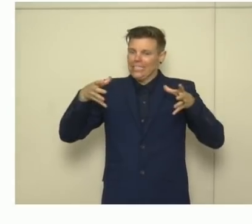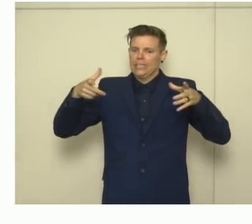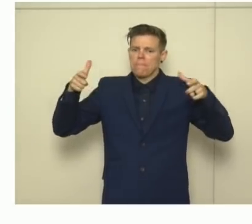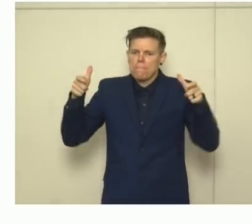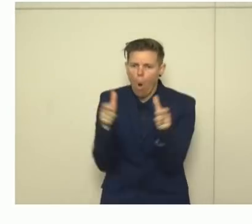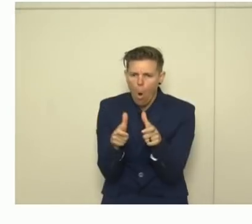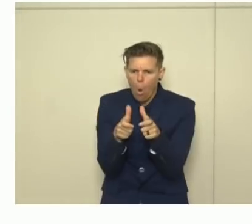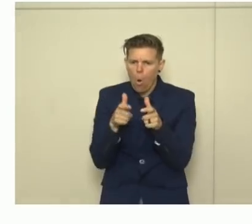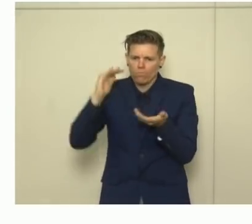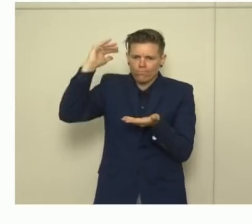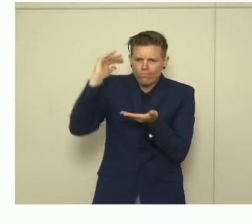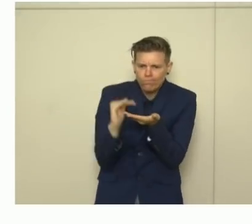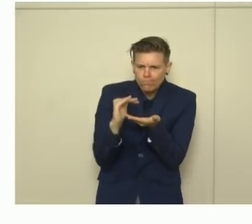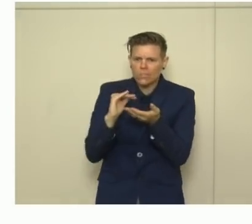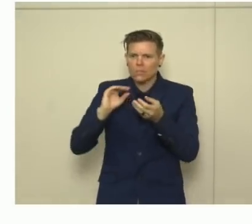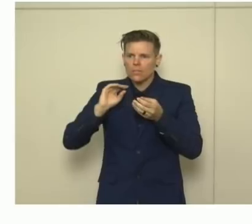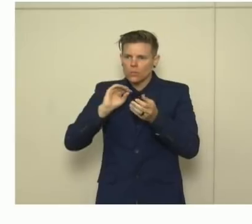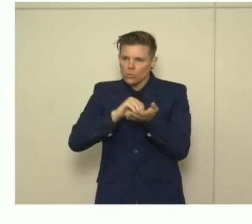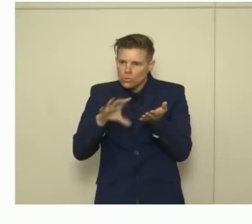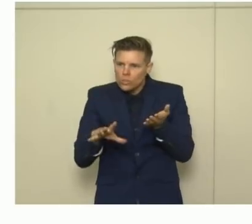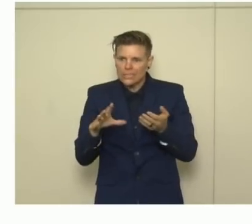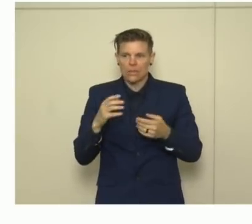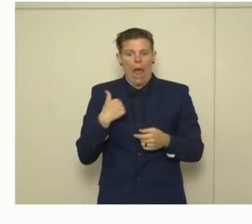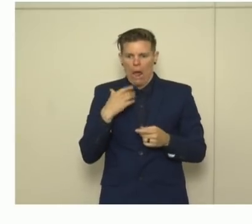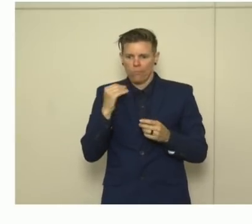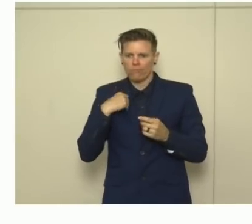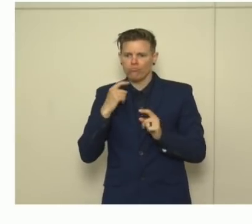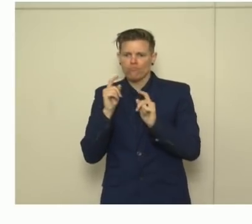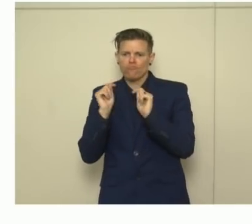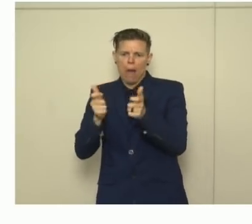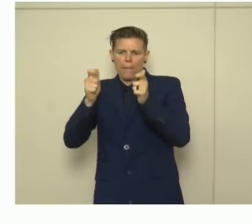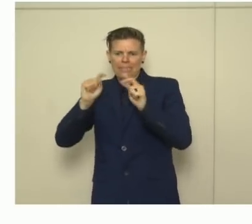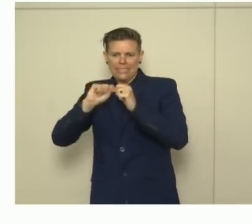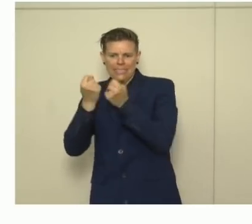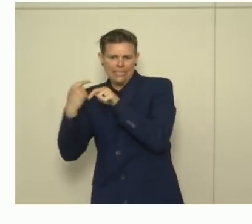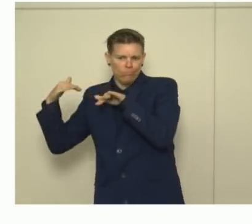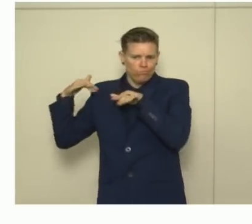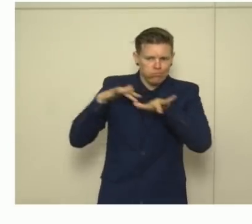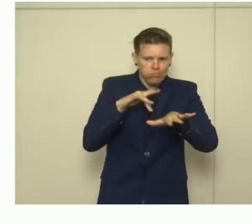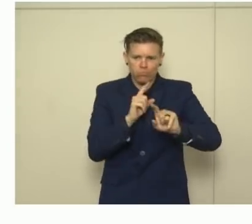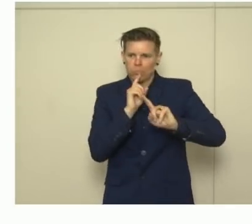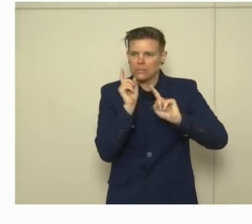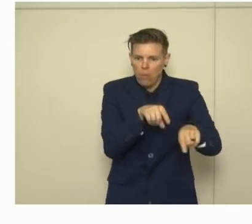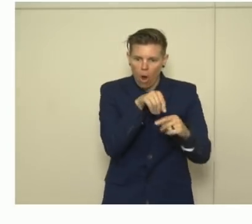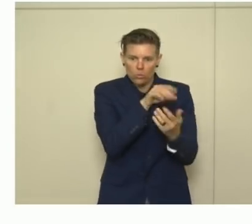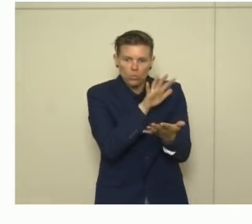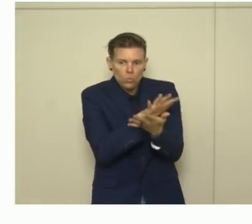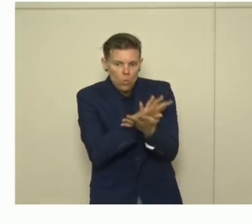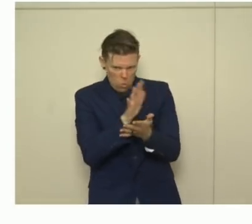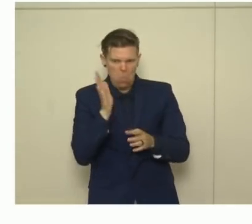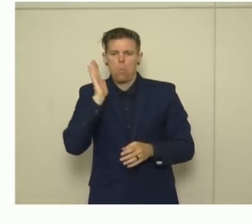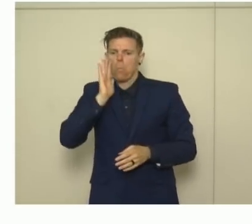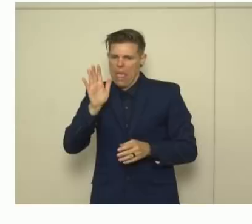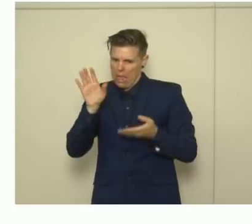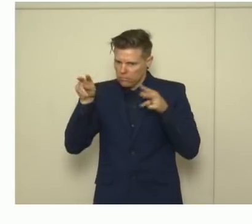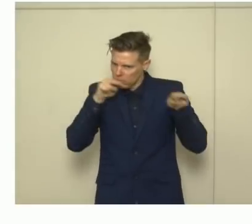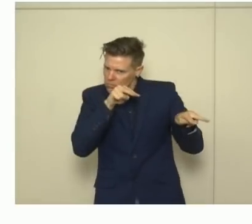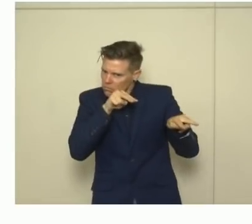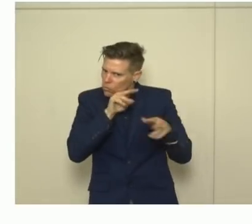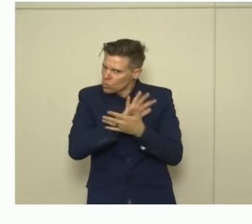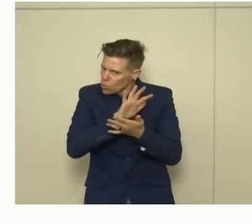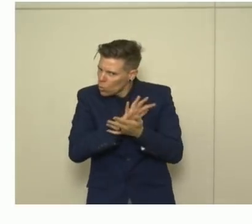rapid response system developed by Secretary Kinney and Secretary Elizabeth Graginski in early childhood that has really worked out